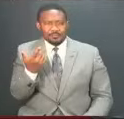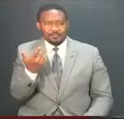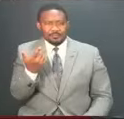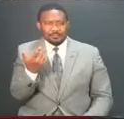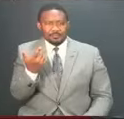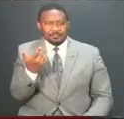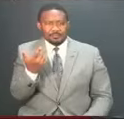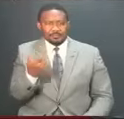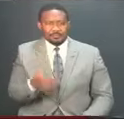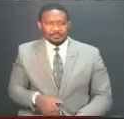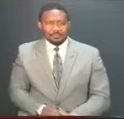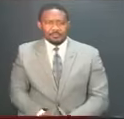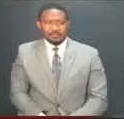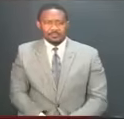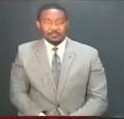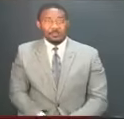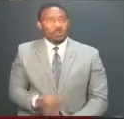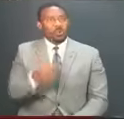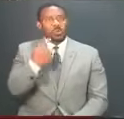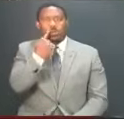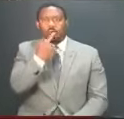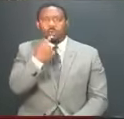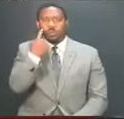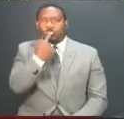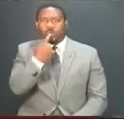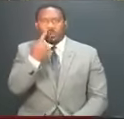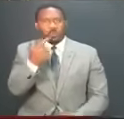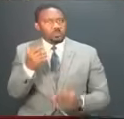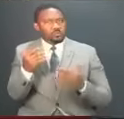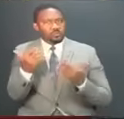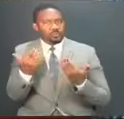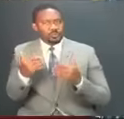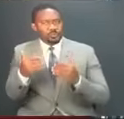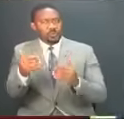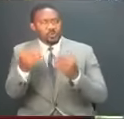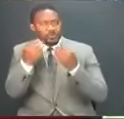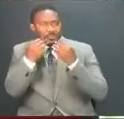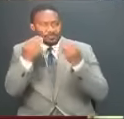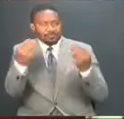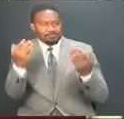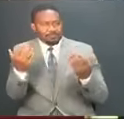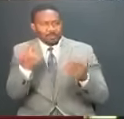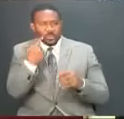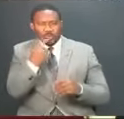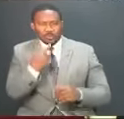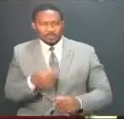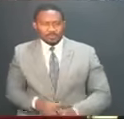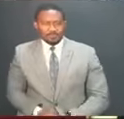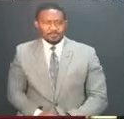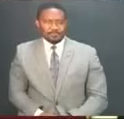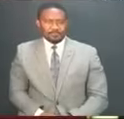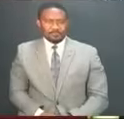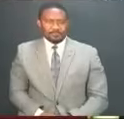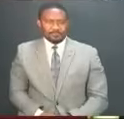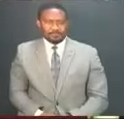motion. Who moved the motion? Who moved the motion? Please, let's capture it properly. Who moved